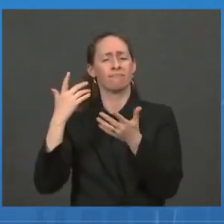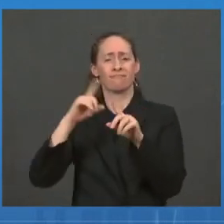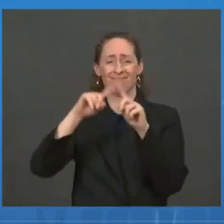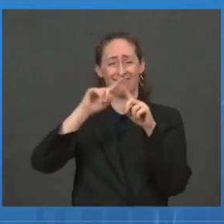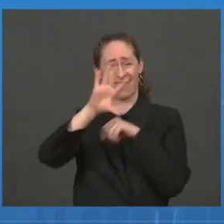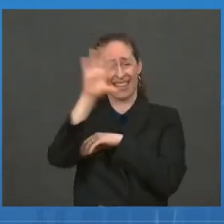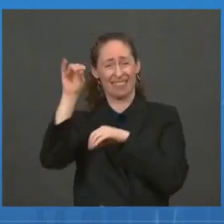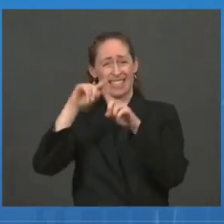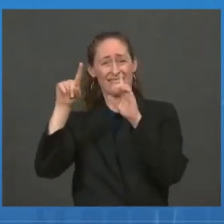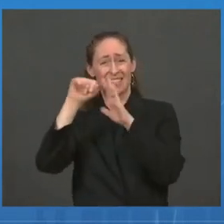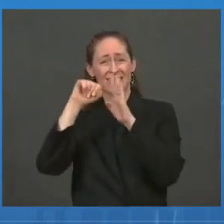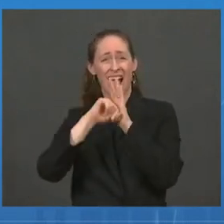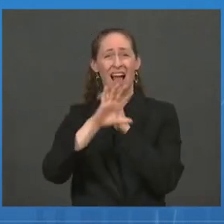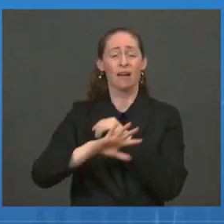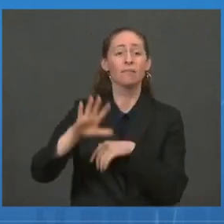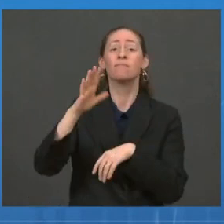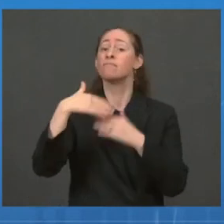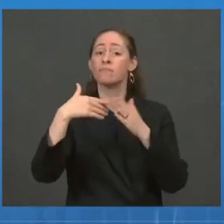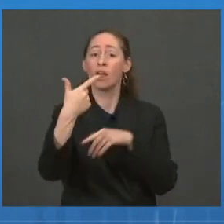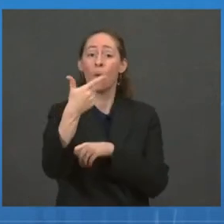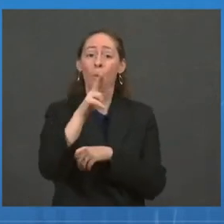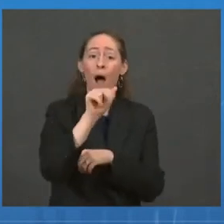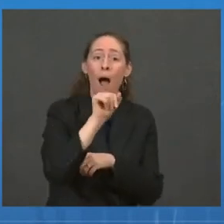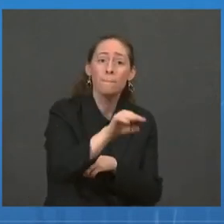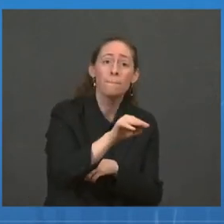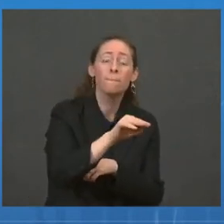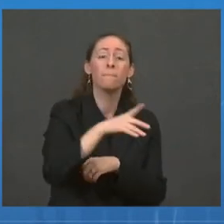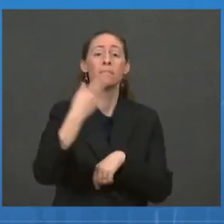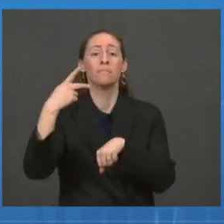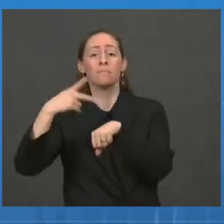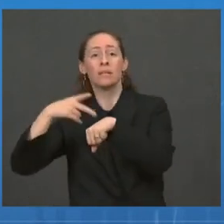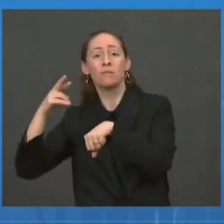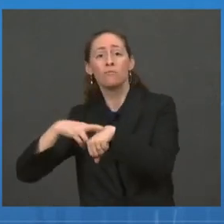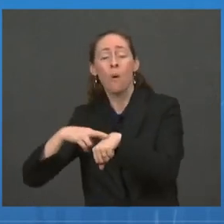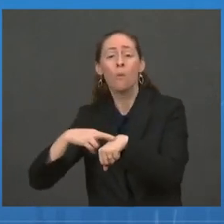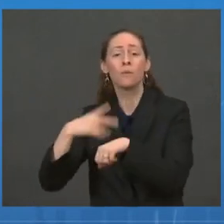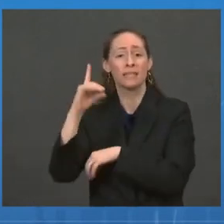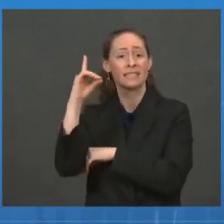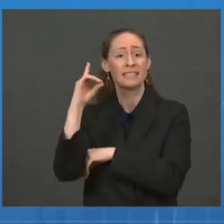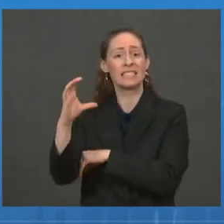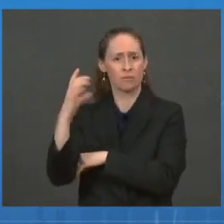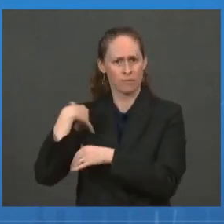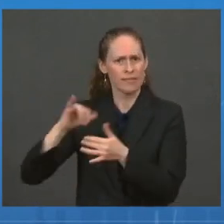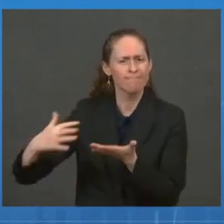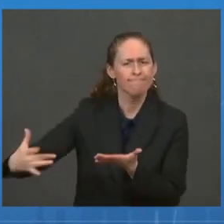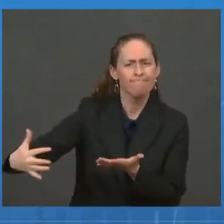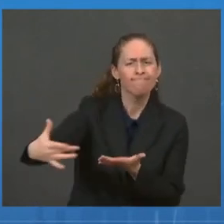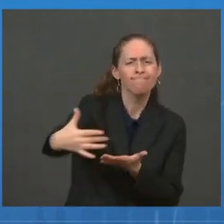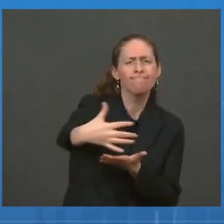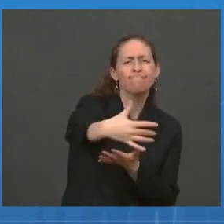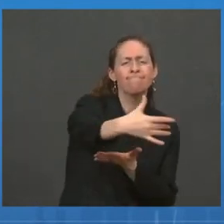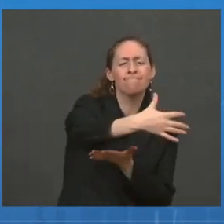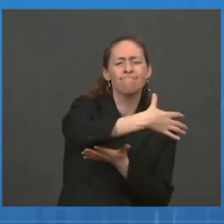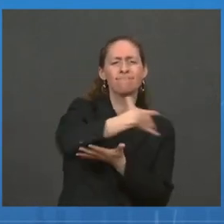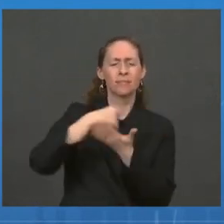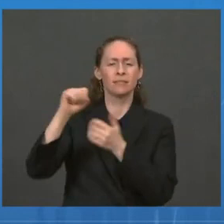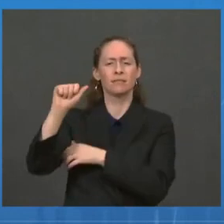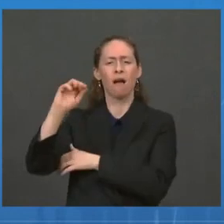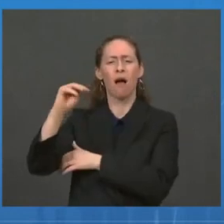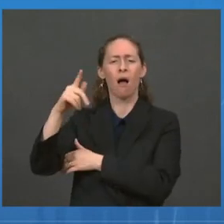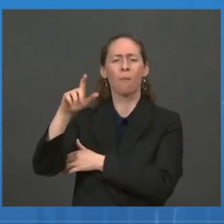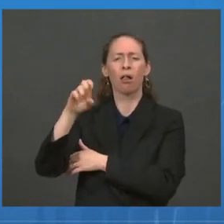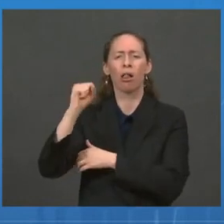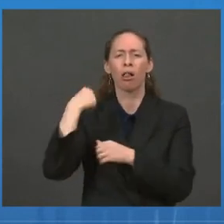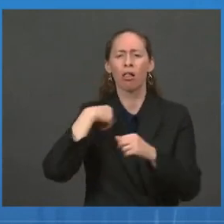virgin islands and the district of columbia we're sequencing samples from these jurisdictions and from geographically diverse areas around the